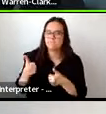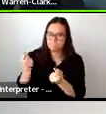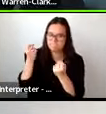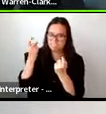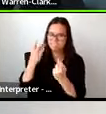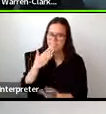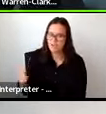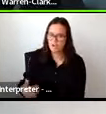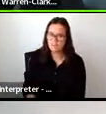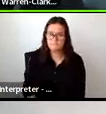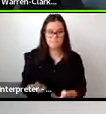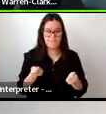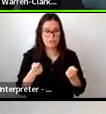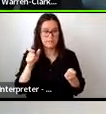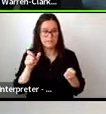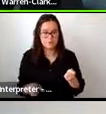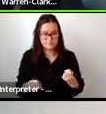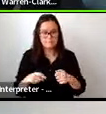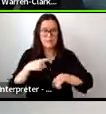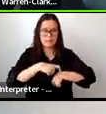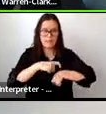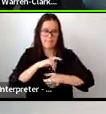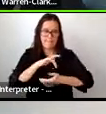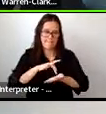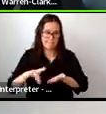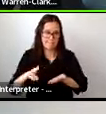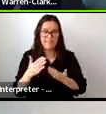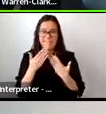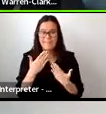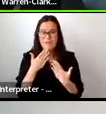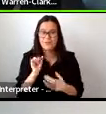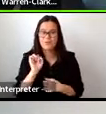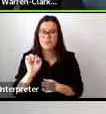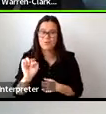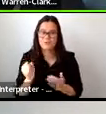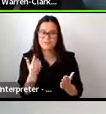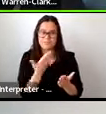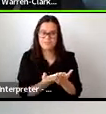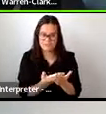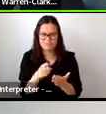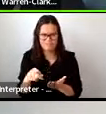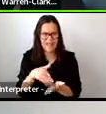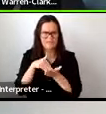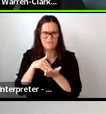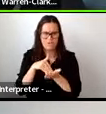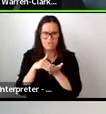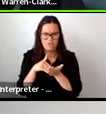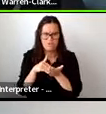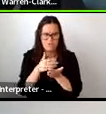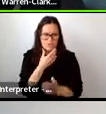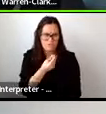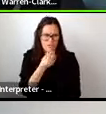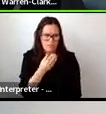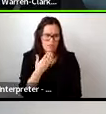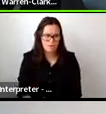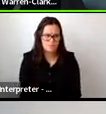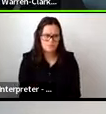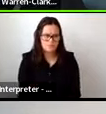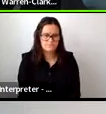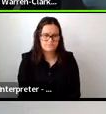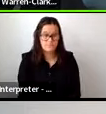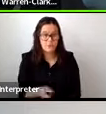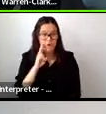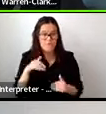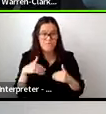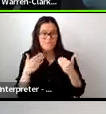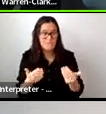Thank you, Margaret. We have come to time. Really appreciate your submission, very useful. And we look forward to hearing